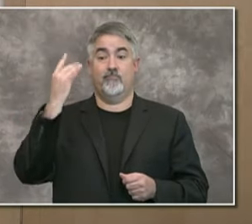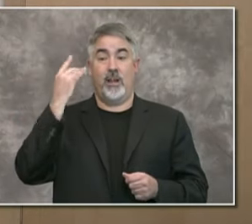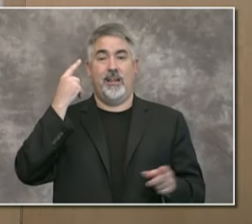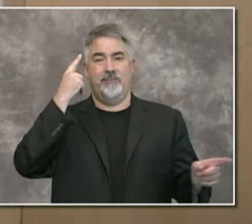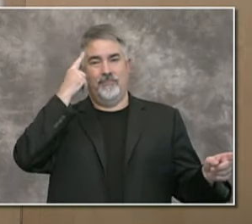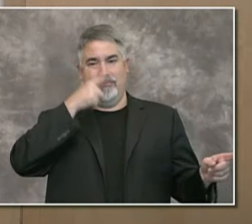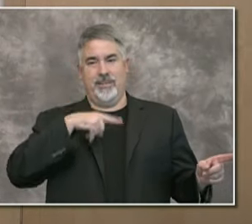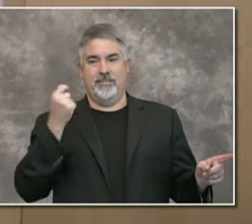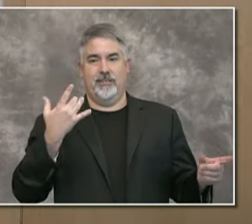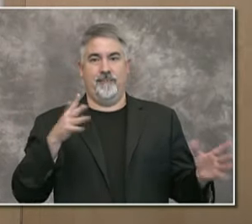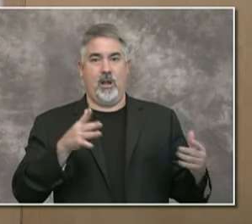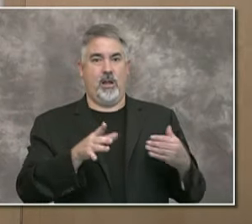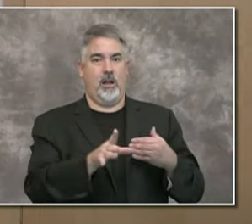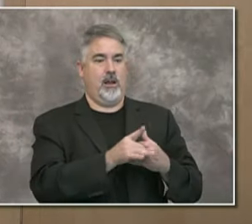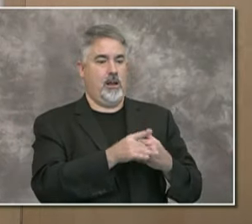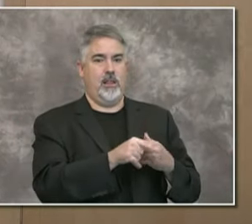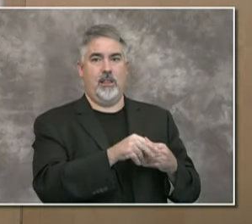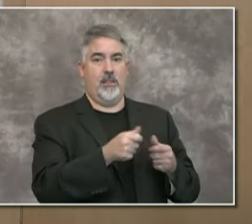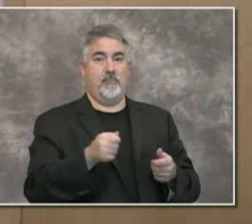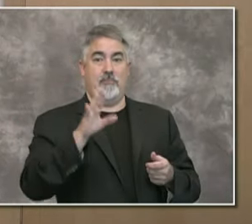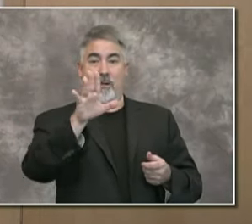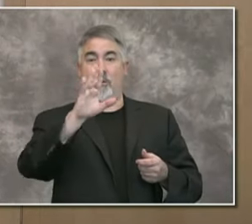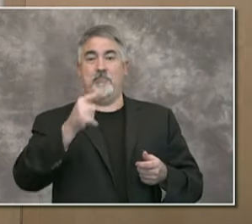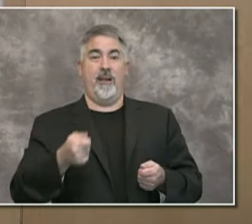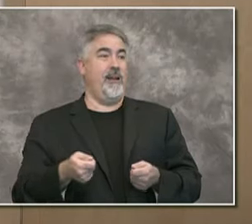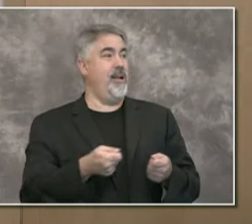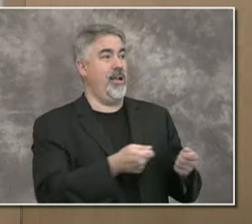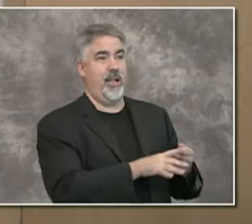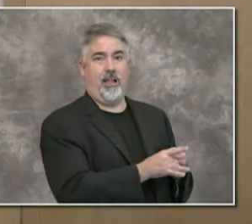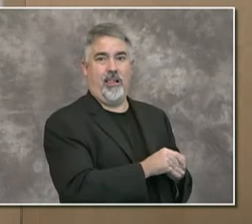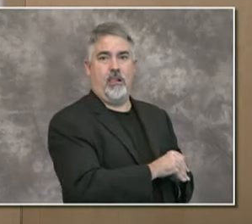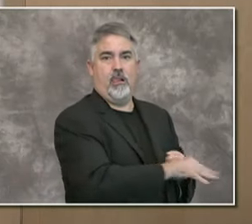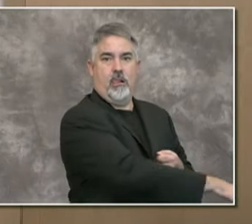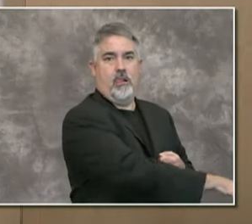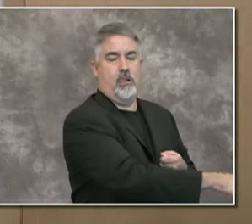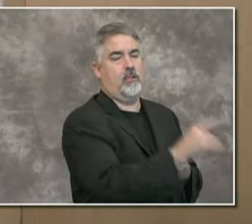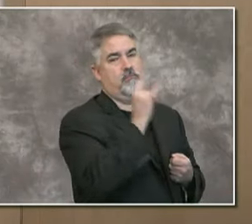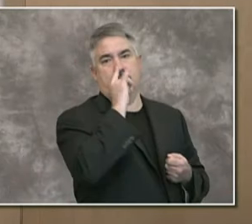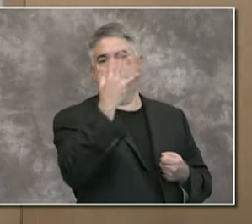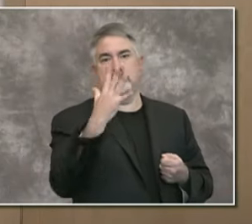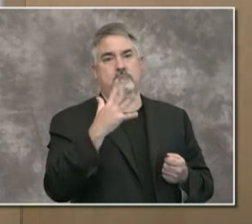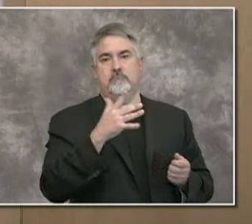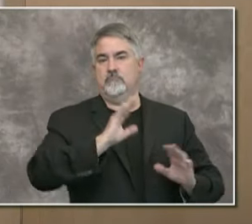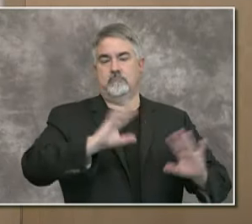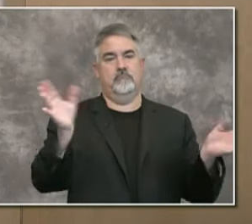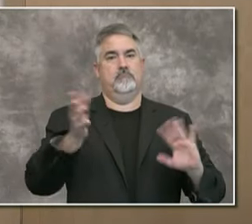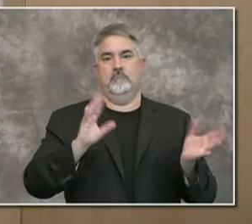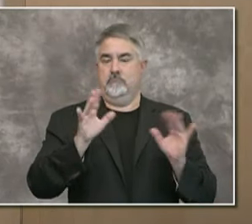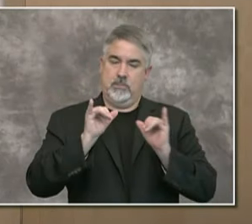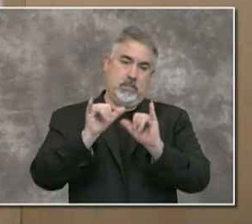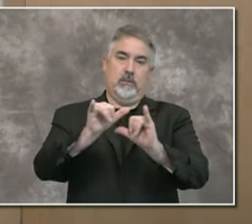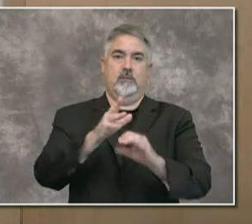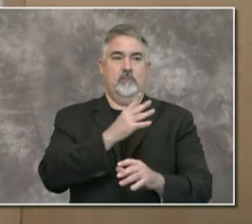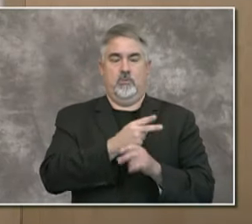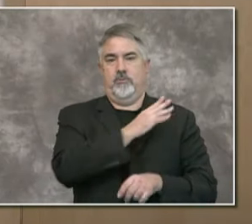possibly contaminated bags into their environment, and that is certainly within reason.